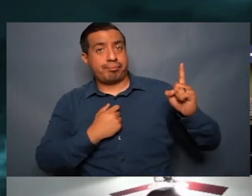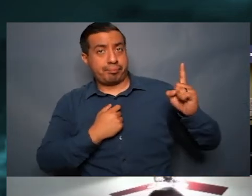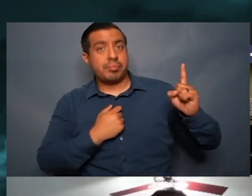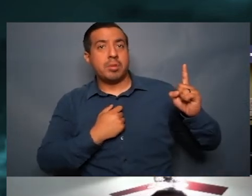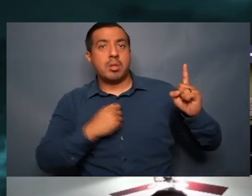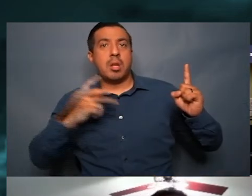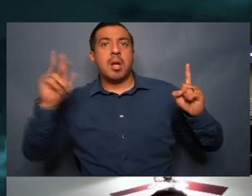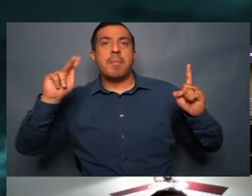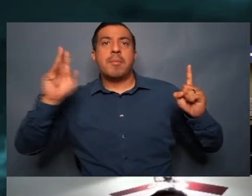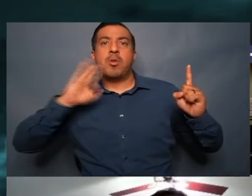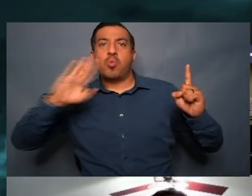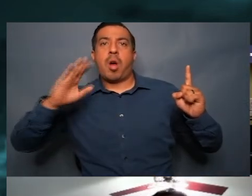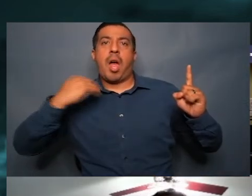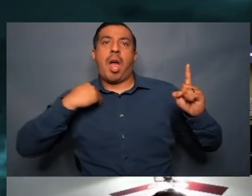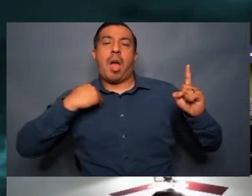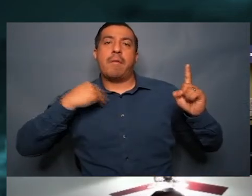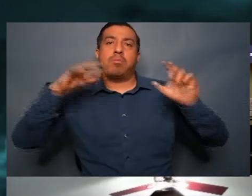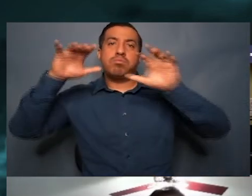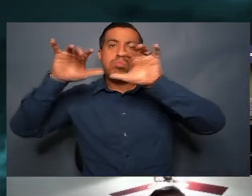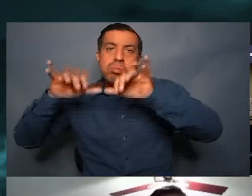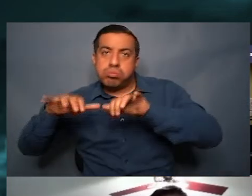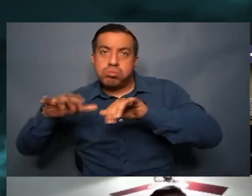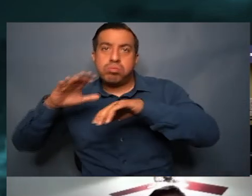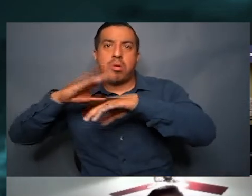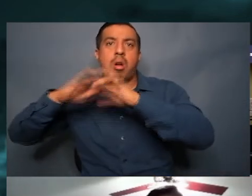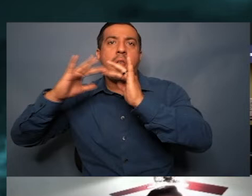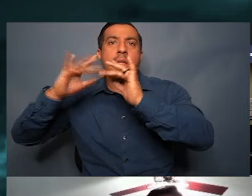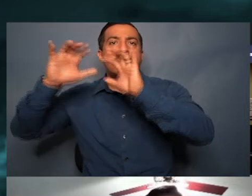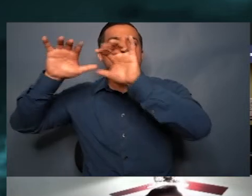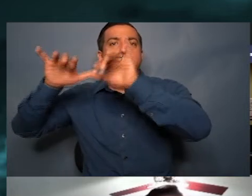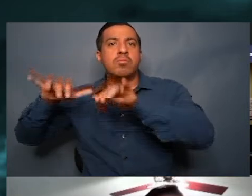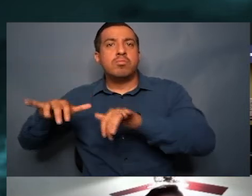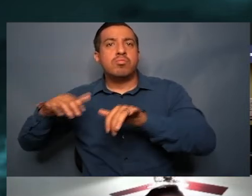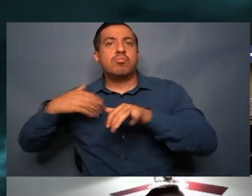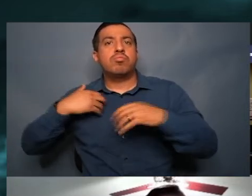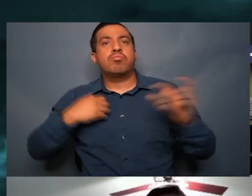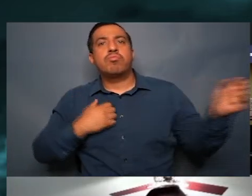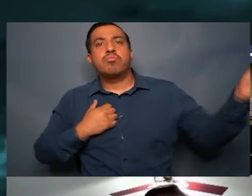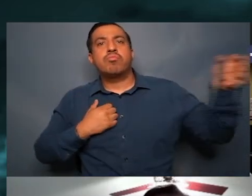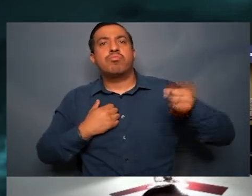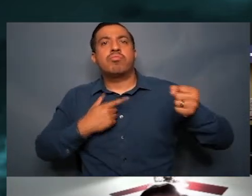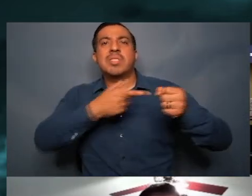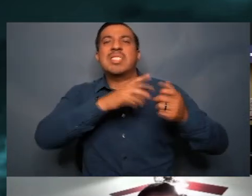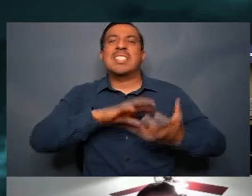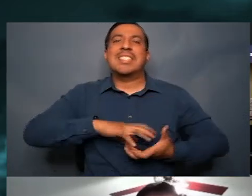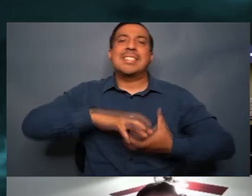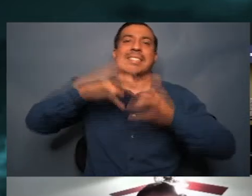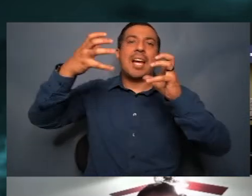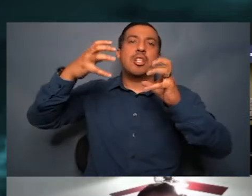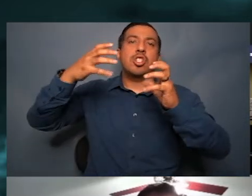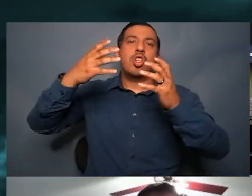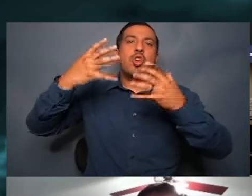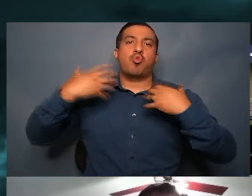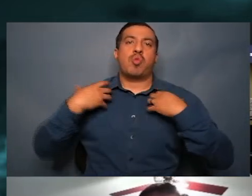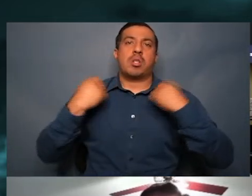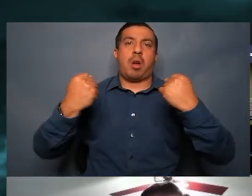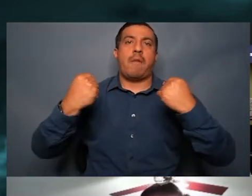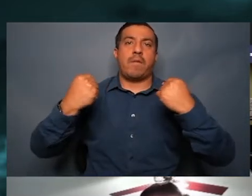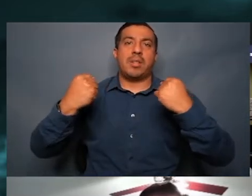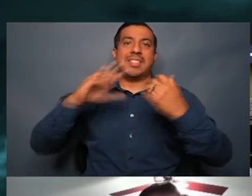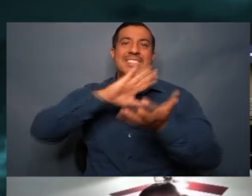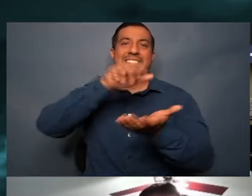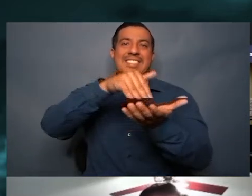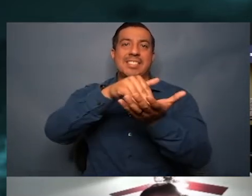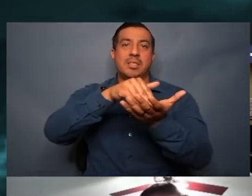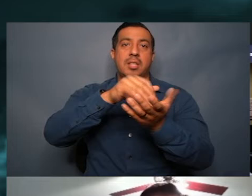do this virtually online as we try to bring in disaster recovery centers based on FEMA's